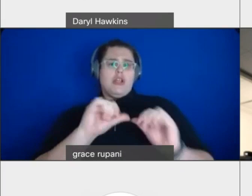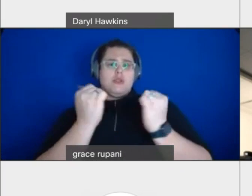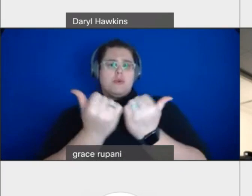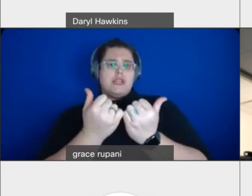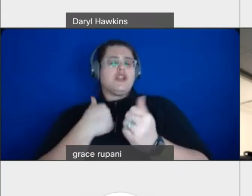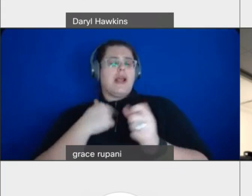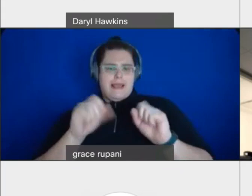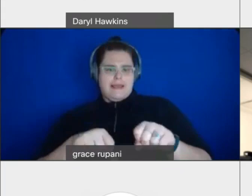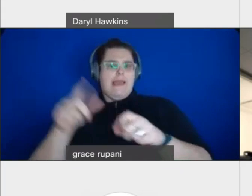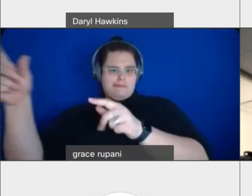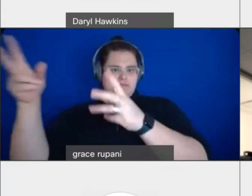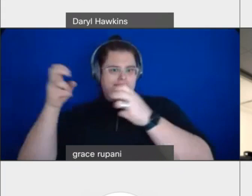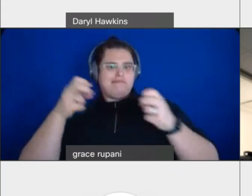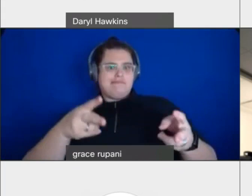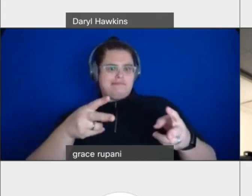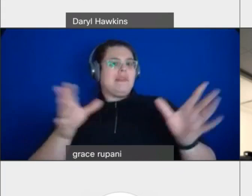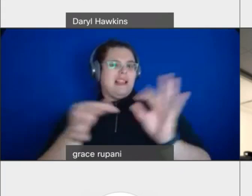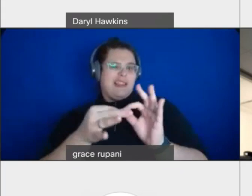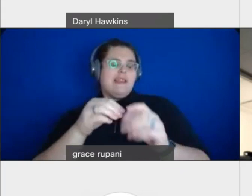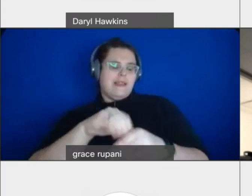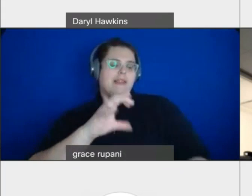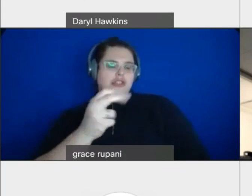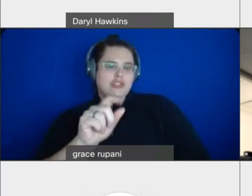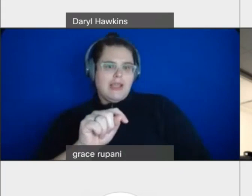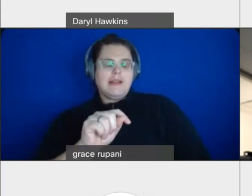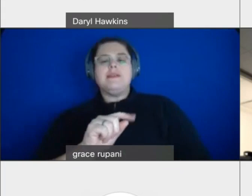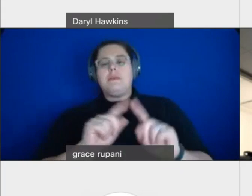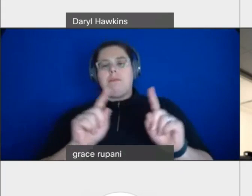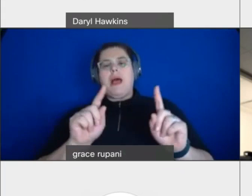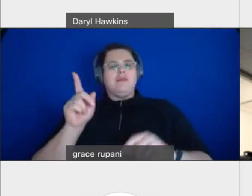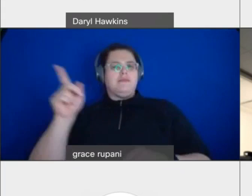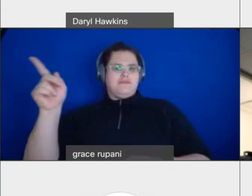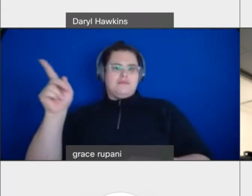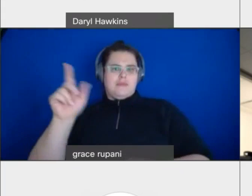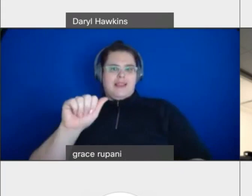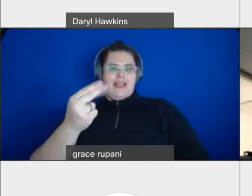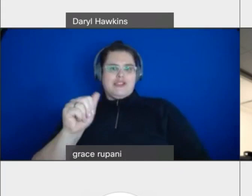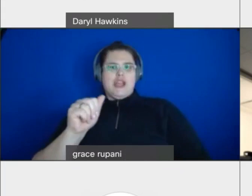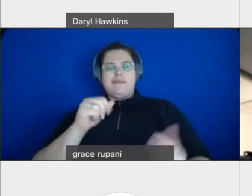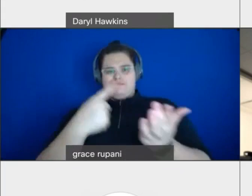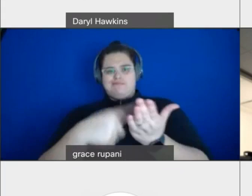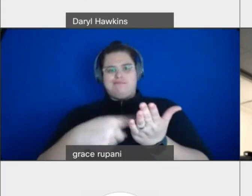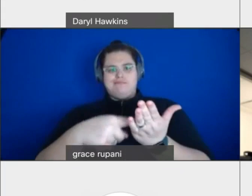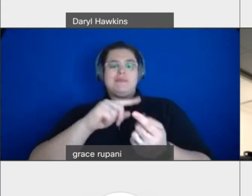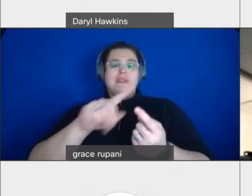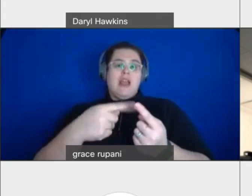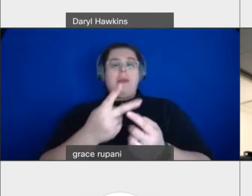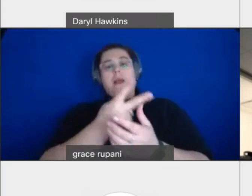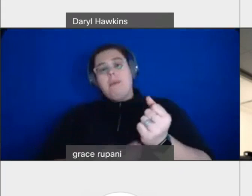But and it does go over both bystander